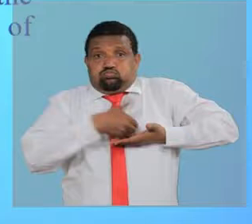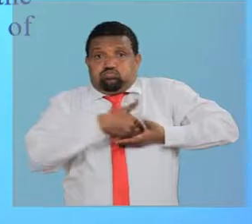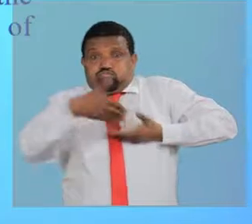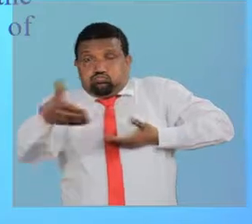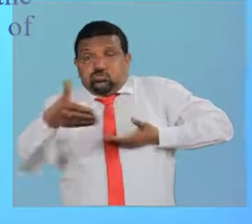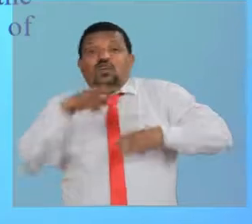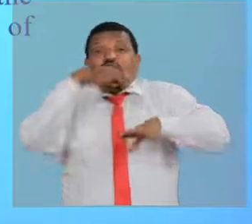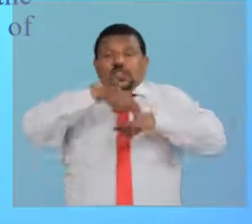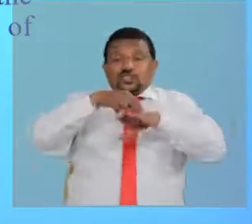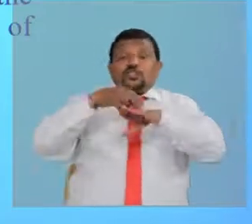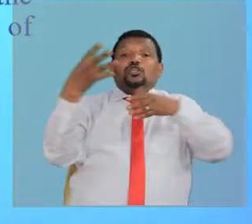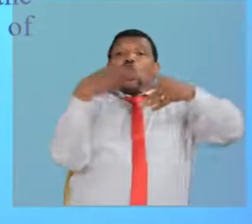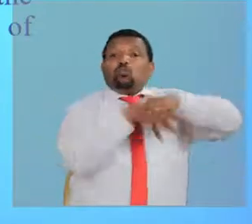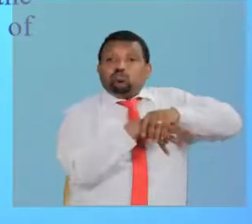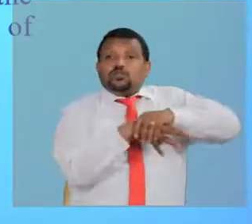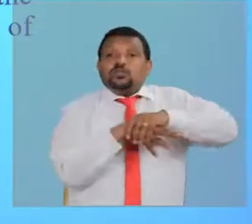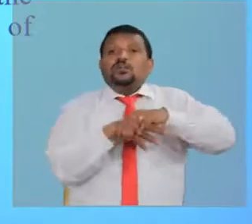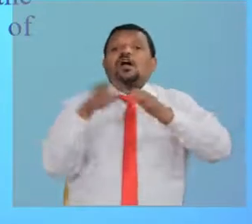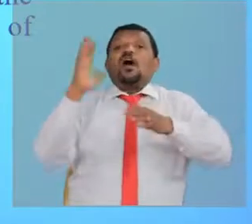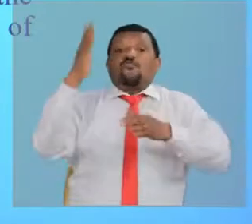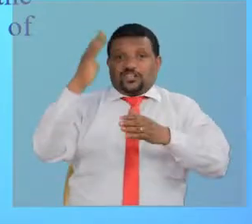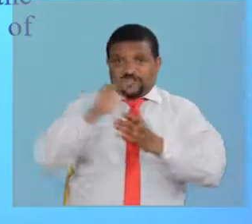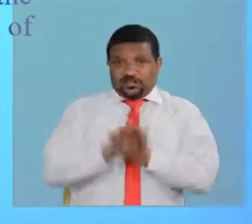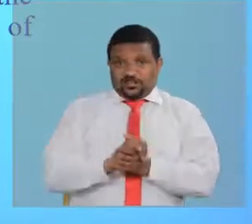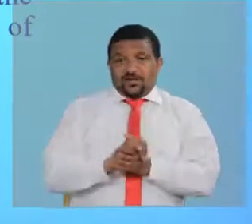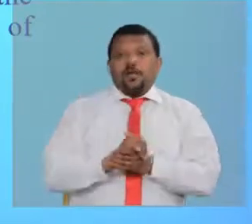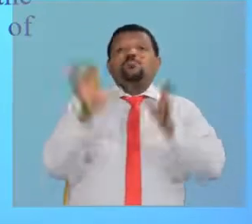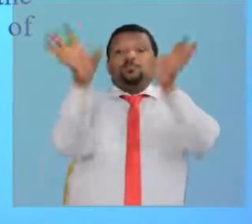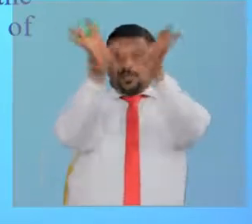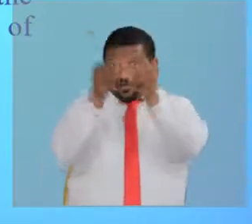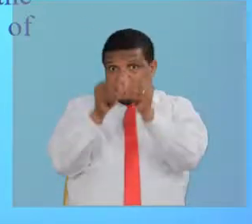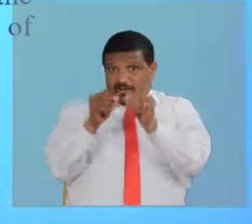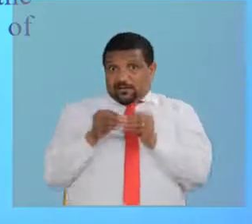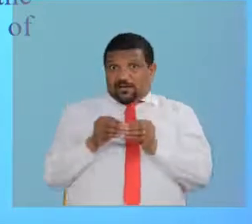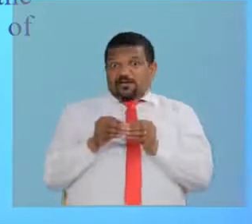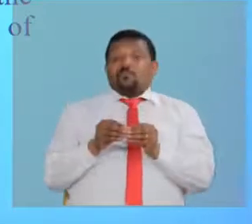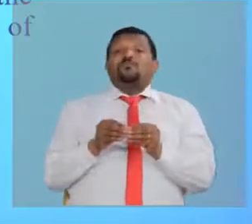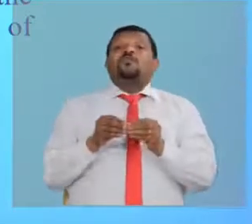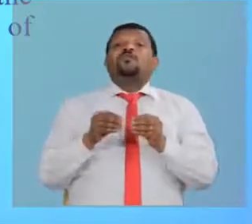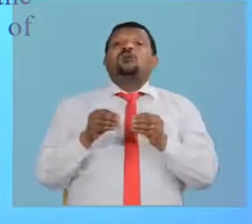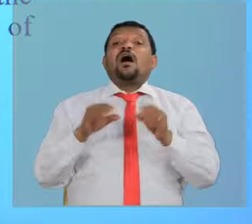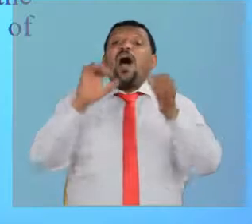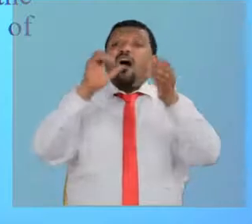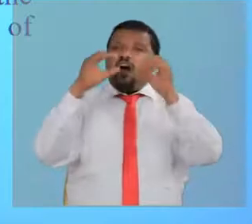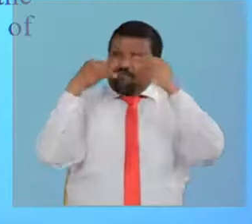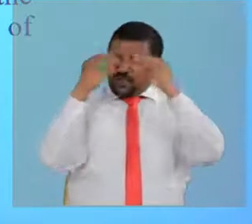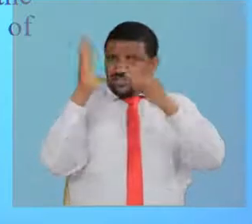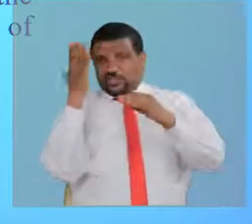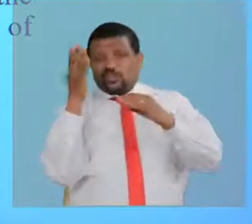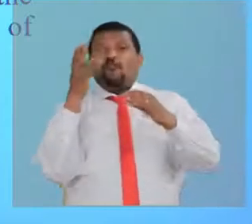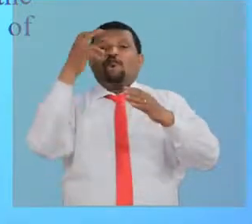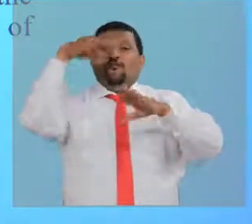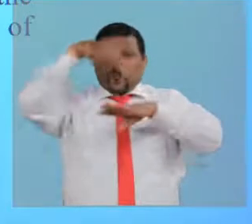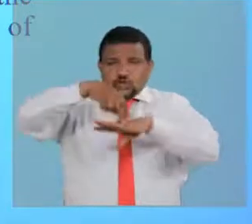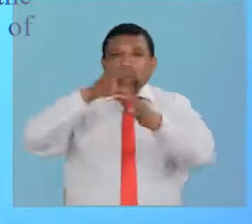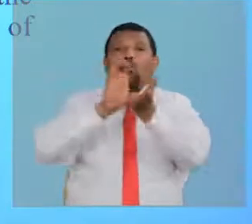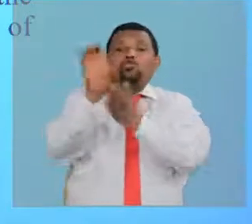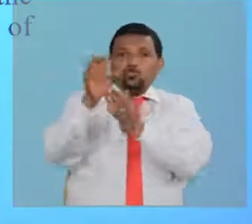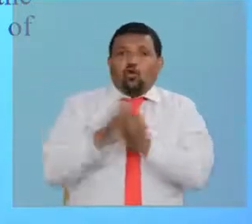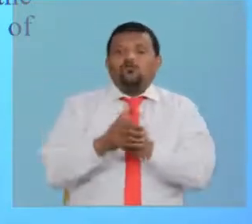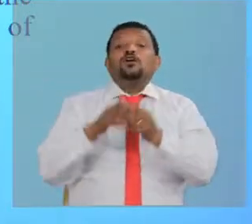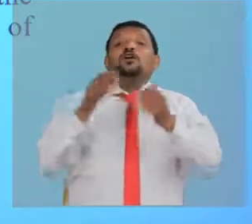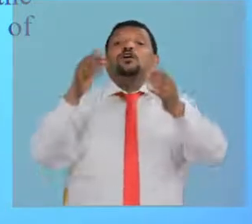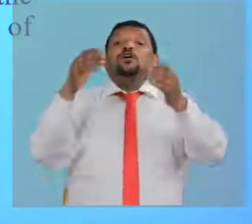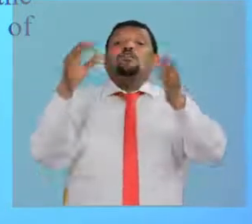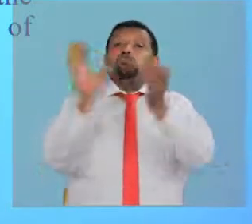the fixed inputs on average. Mathematically, the average fixed cost of production is calculated by dividing the